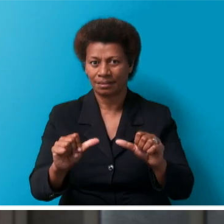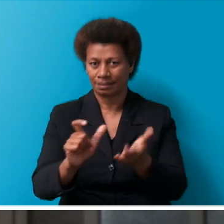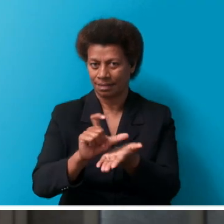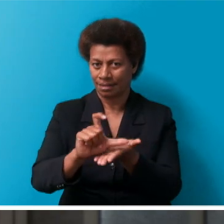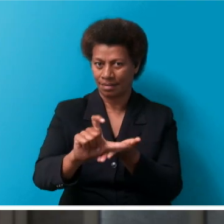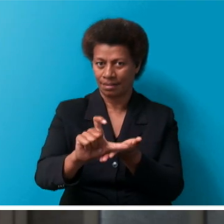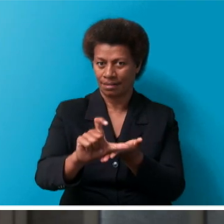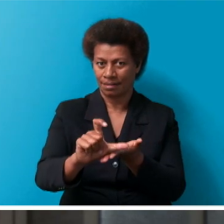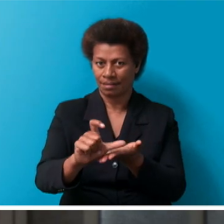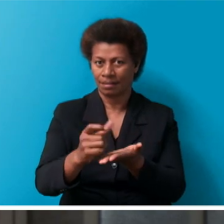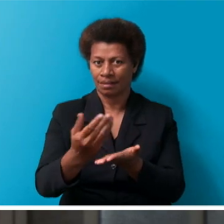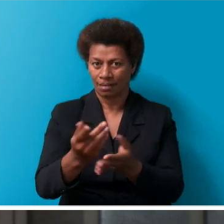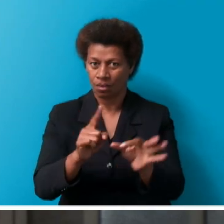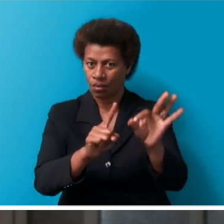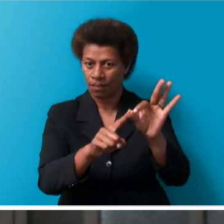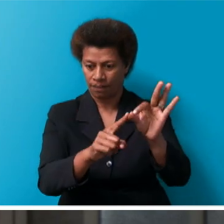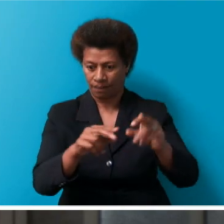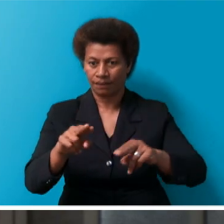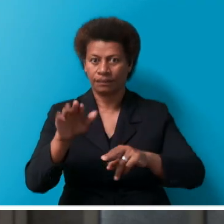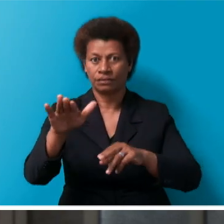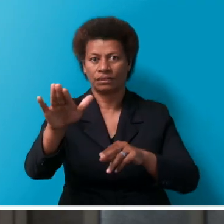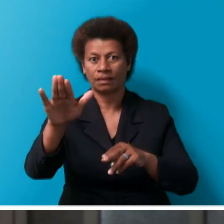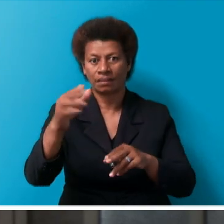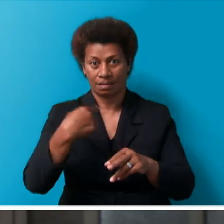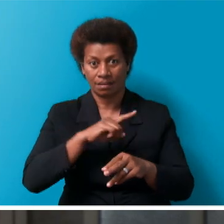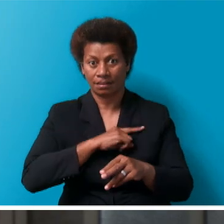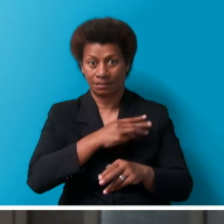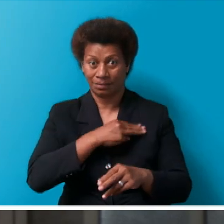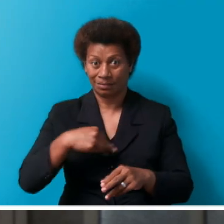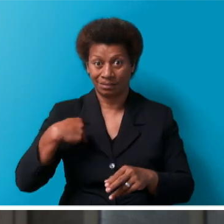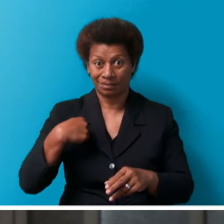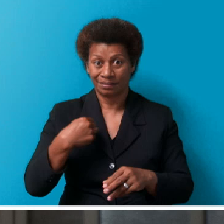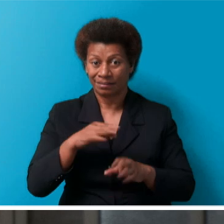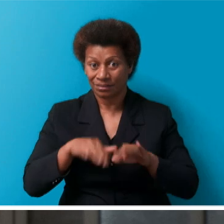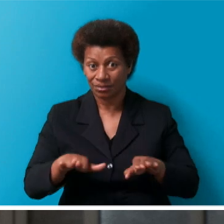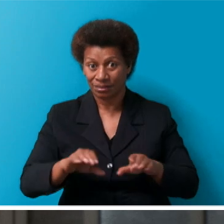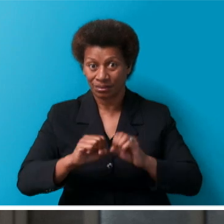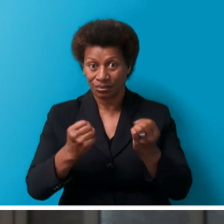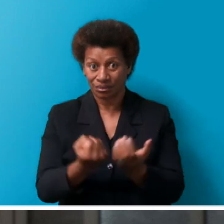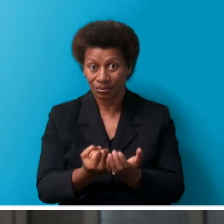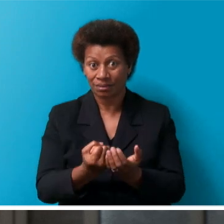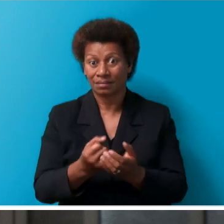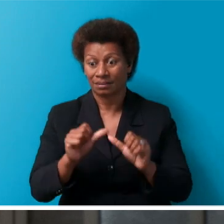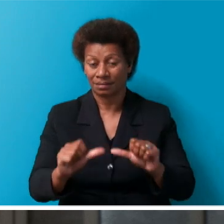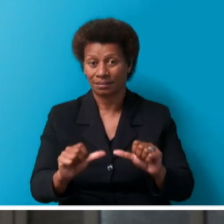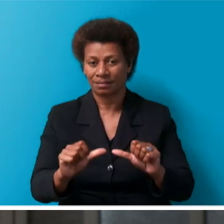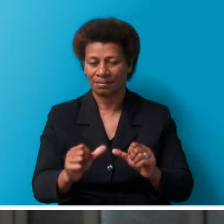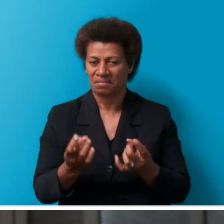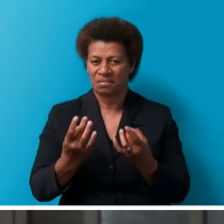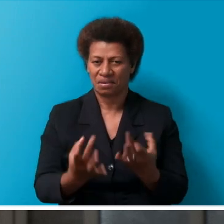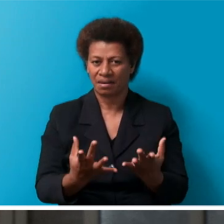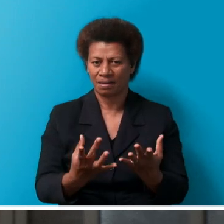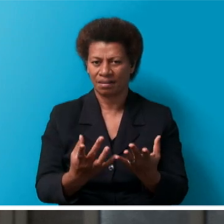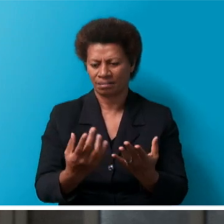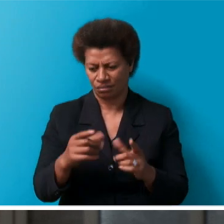future, and we, as the Ministry of Women's, Children and Social Protection, stand ready to play our part to ensure families of Fiji